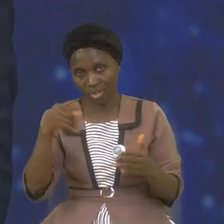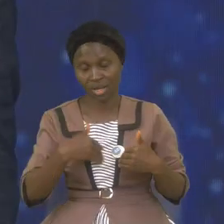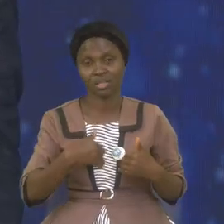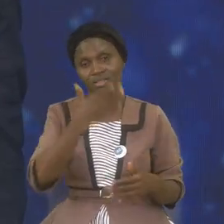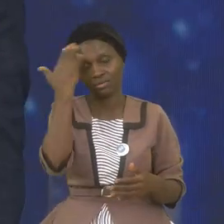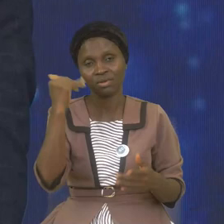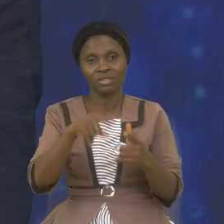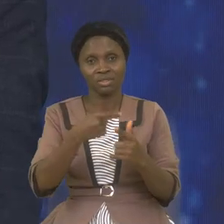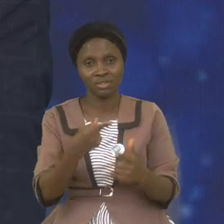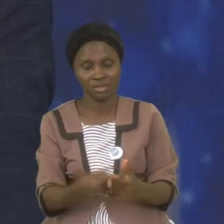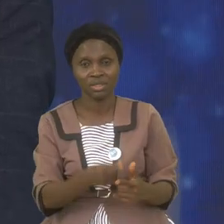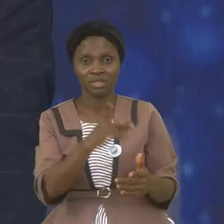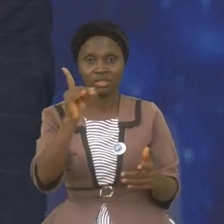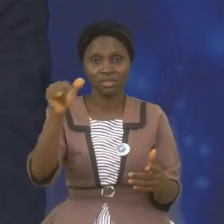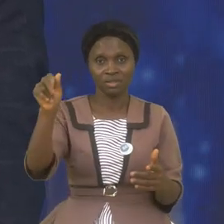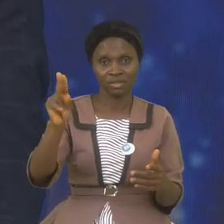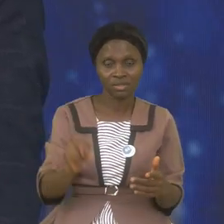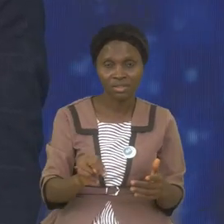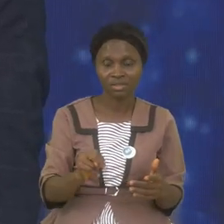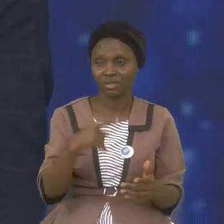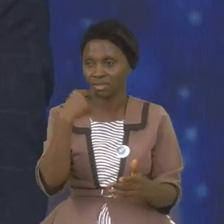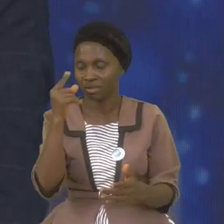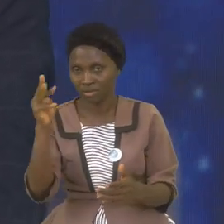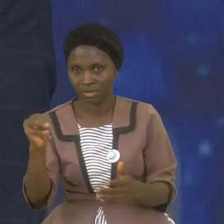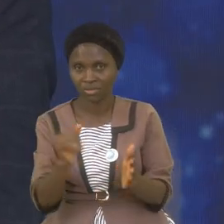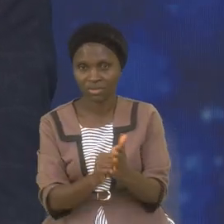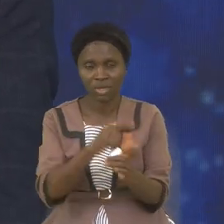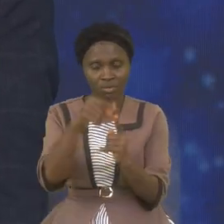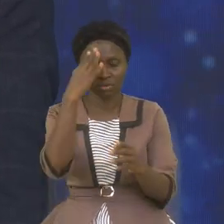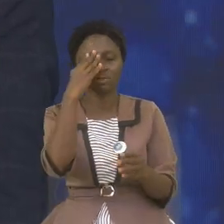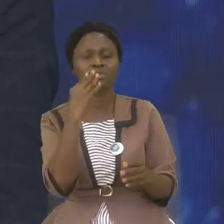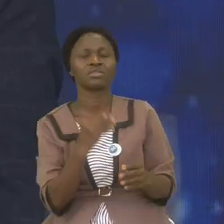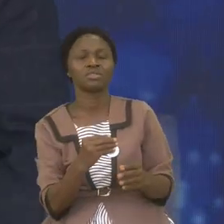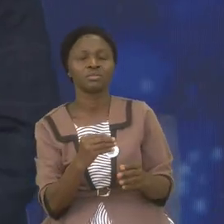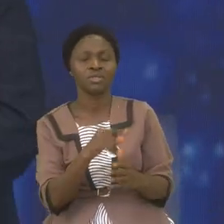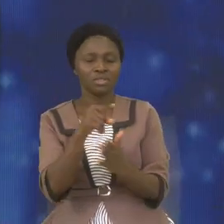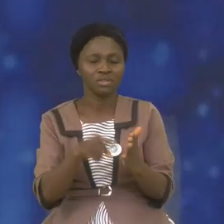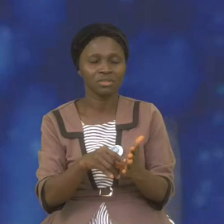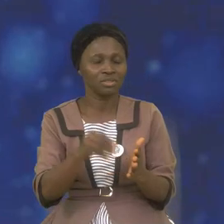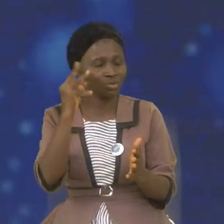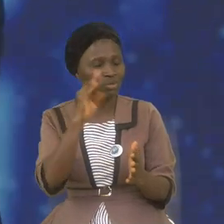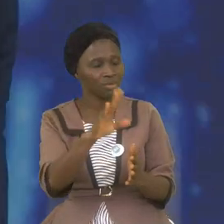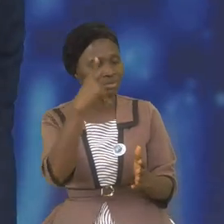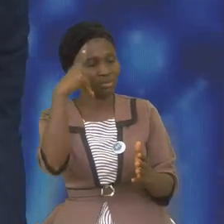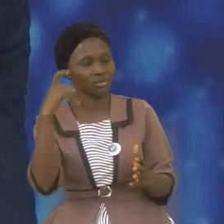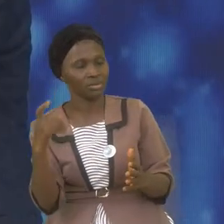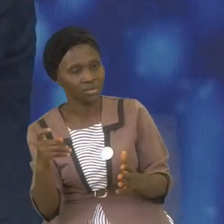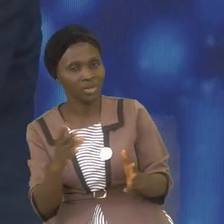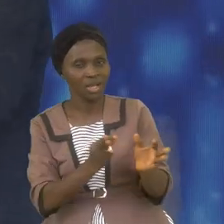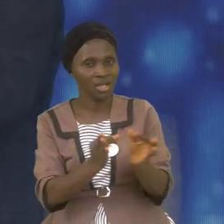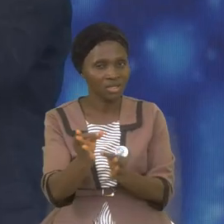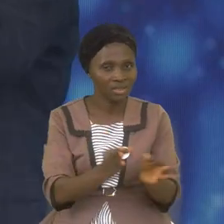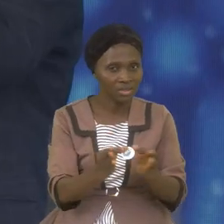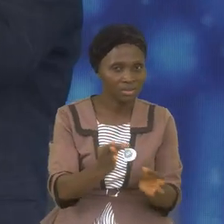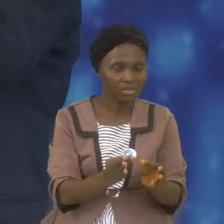even before you slept, you were thinking like this. And when you slept, this was your dream. And then he related